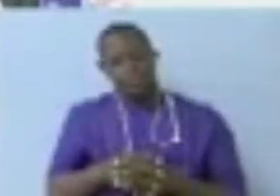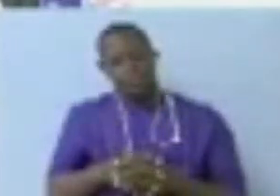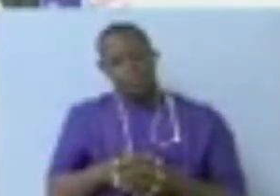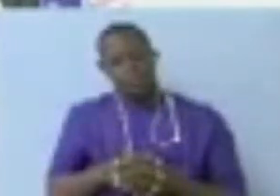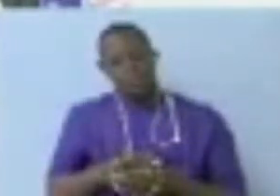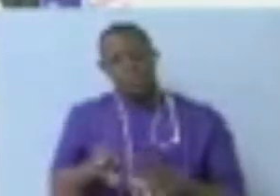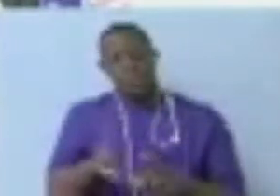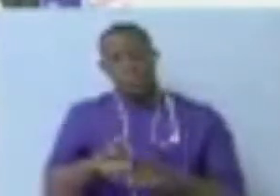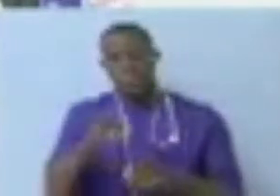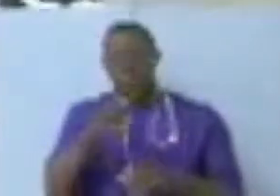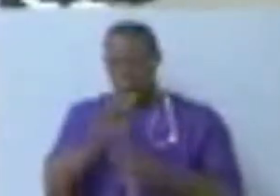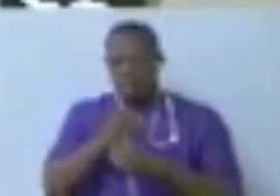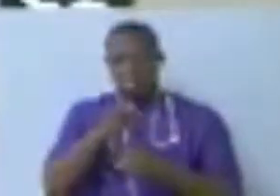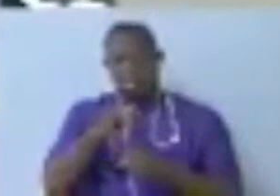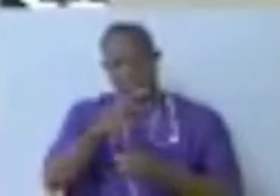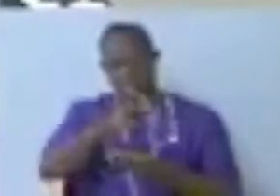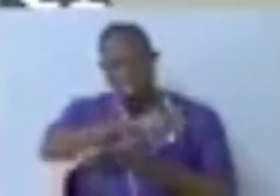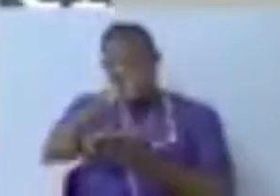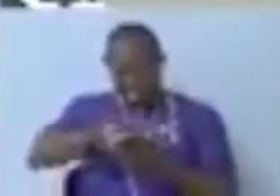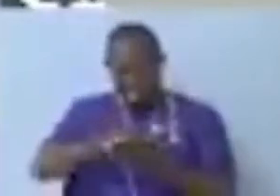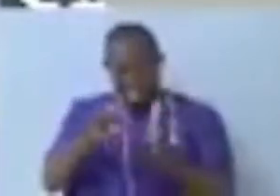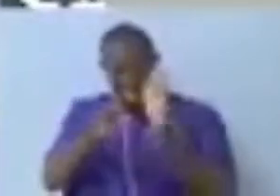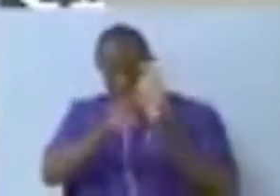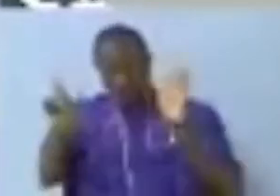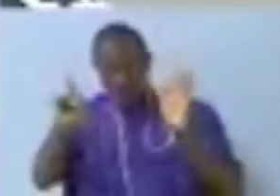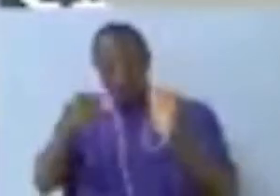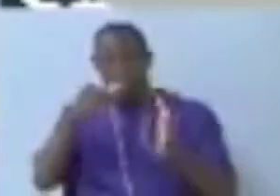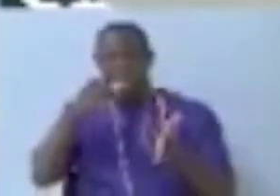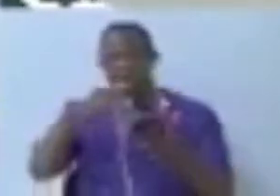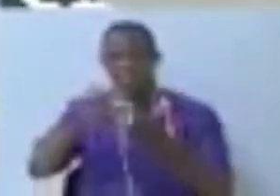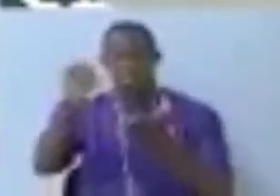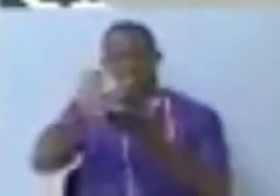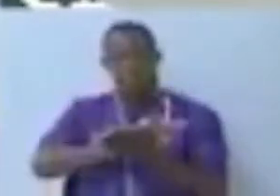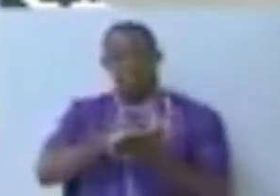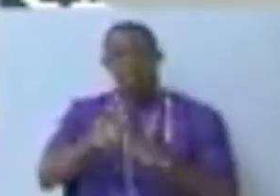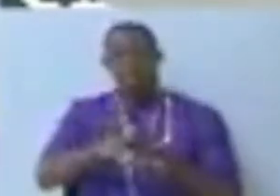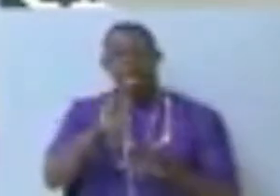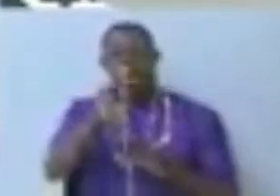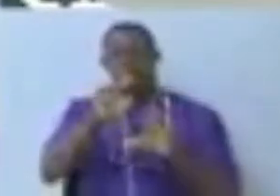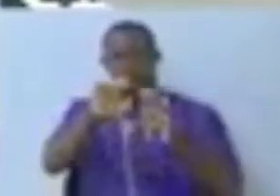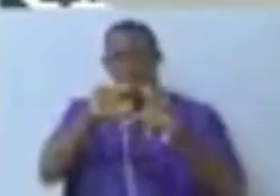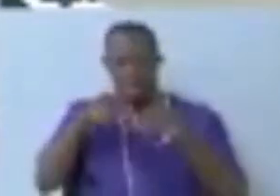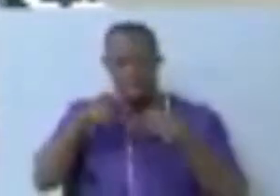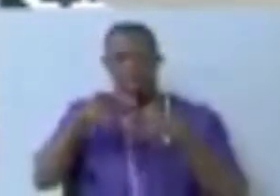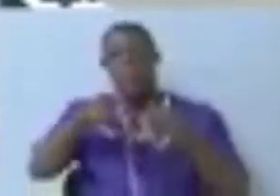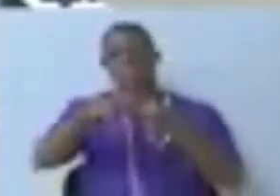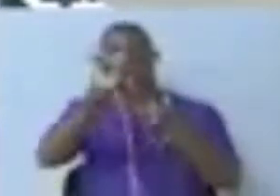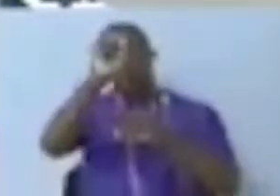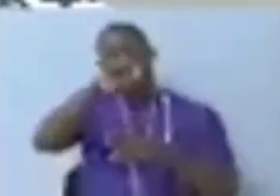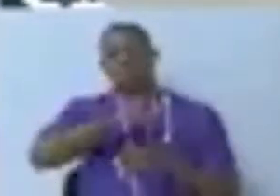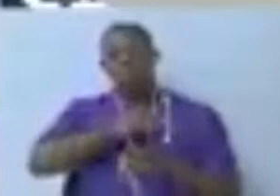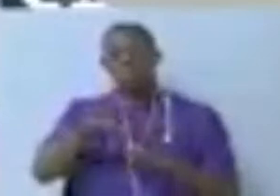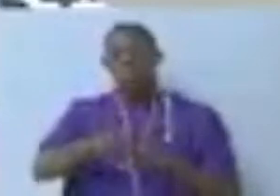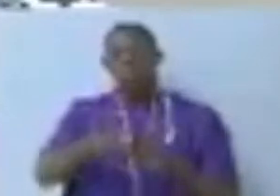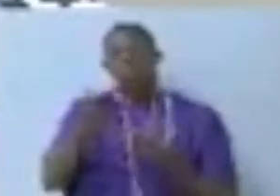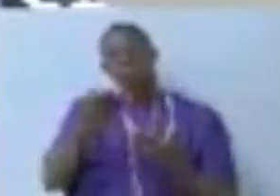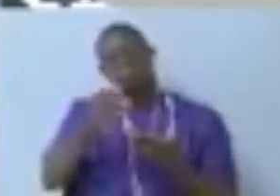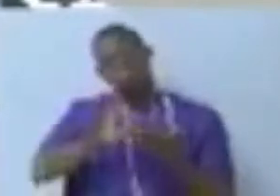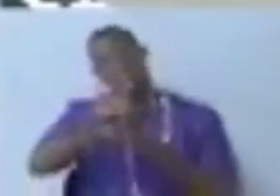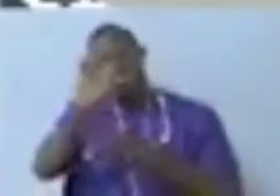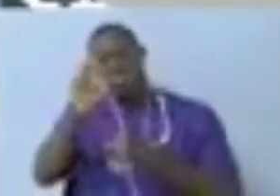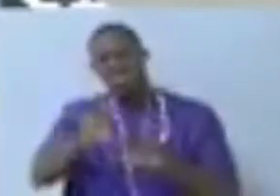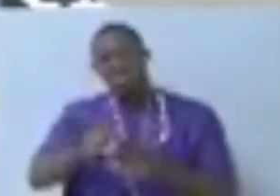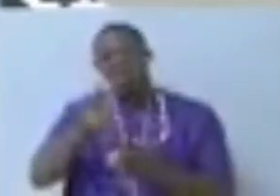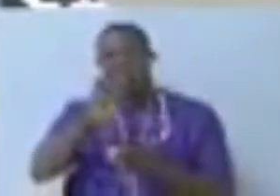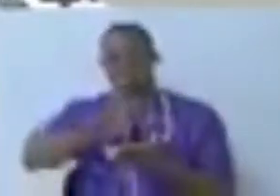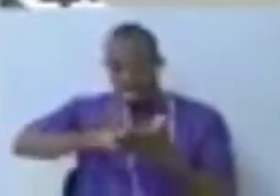to sign such warrants. And you complied with your orders, drew the warrants, drafted them,